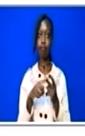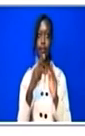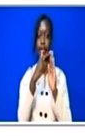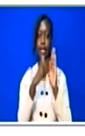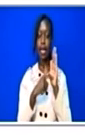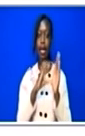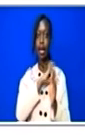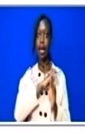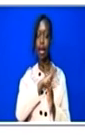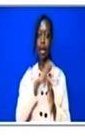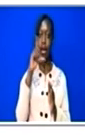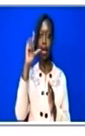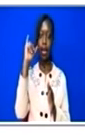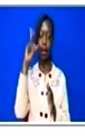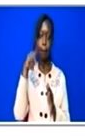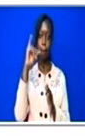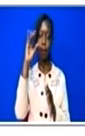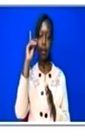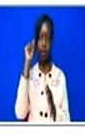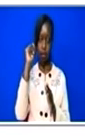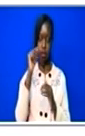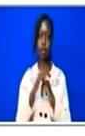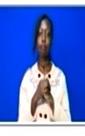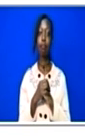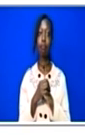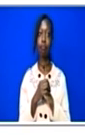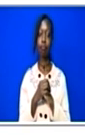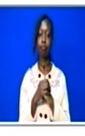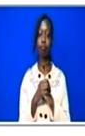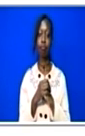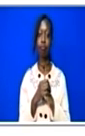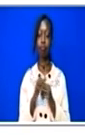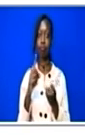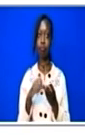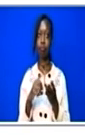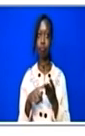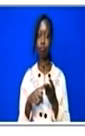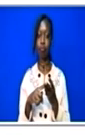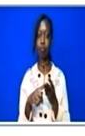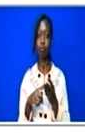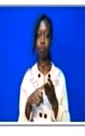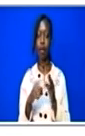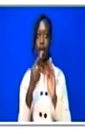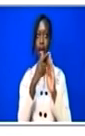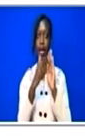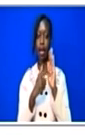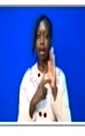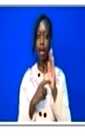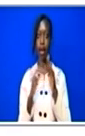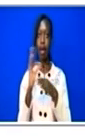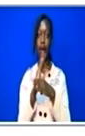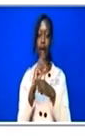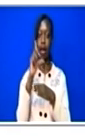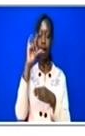the properties of lipids. Properties. Yes, and the functions of lipids in